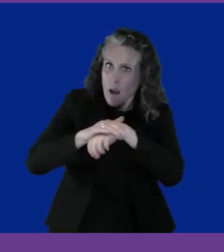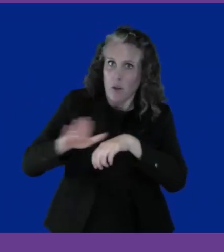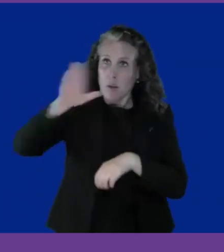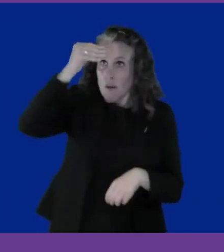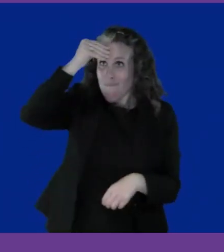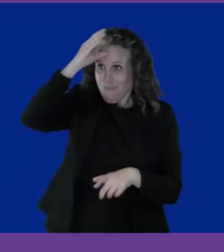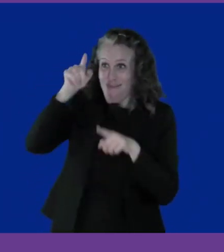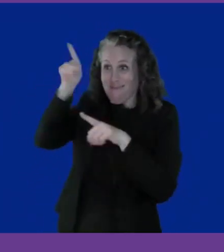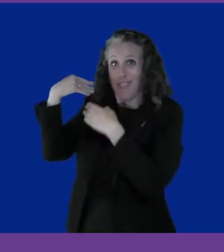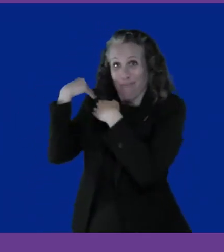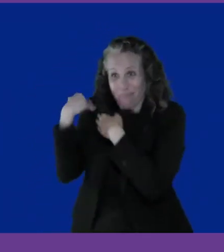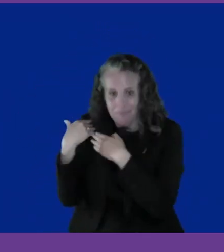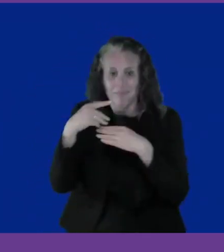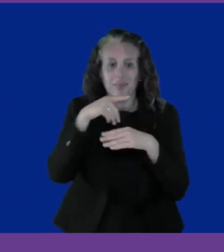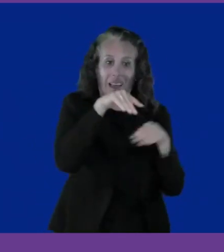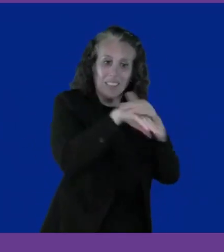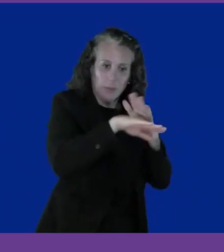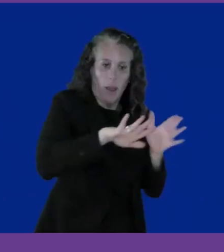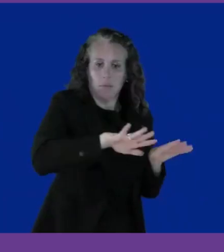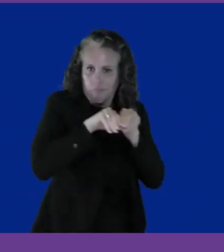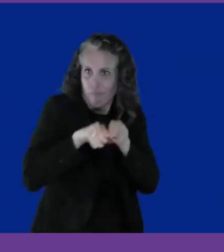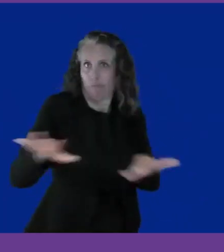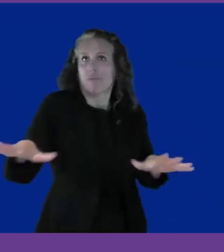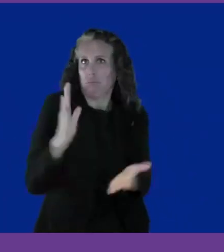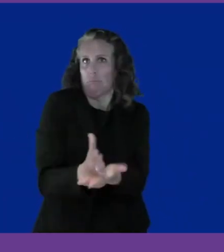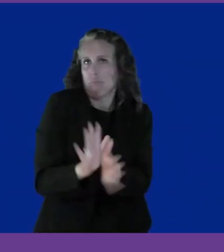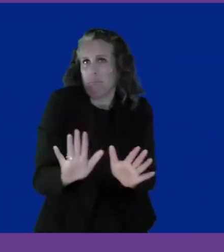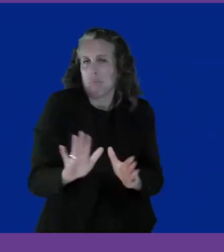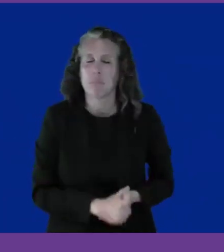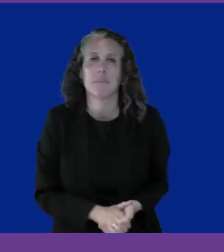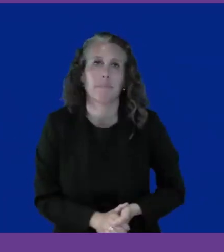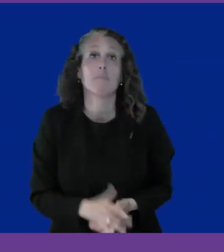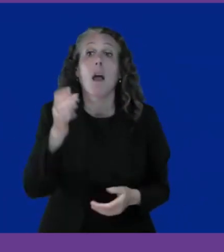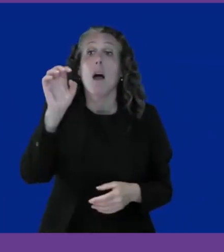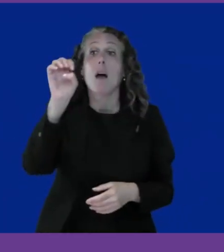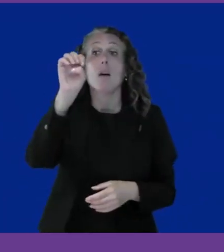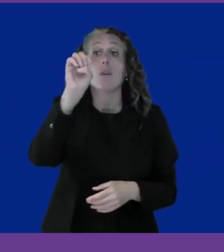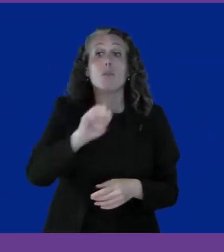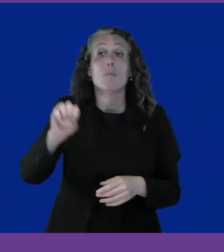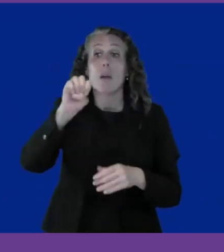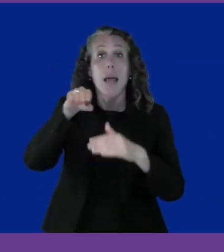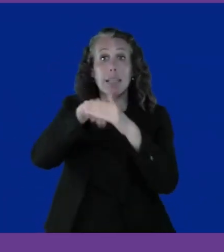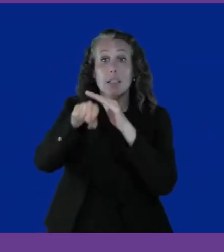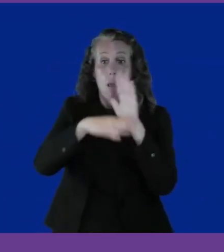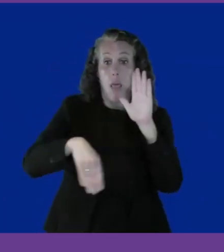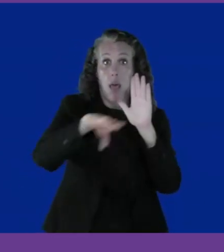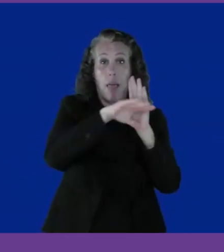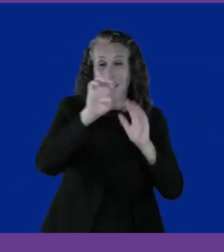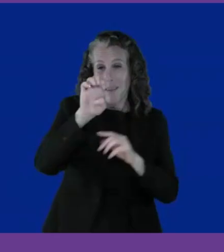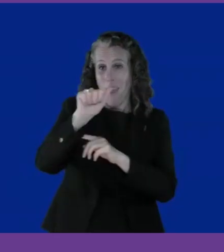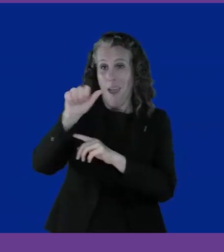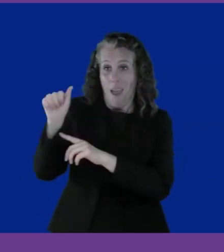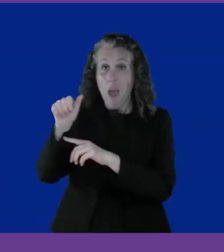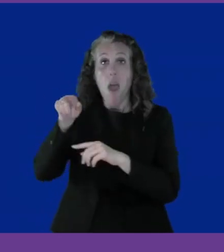end implement accessibility. The European Accessibility Act is a horizontal piece of